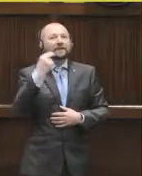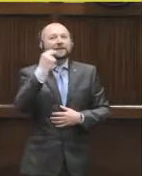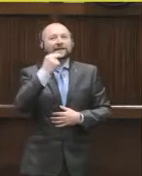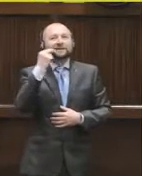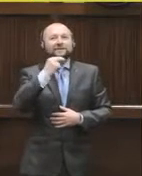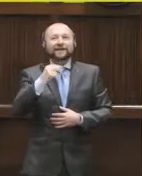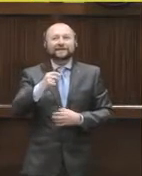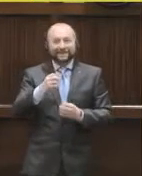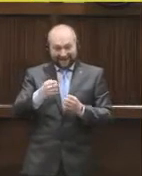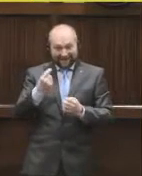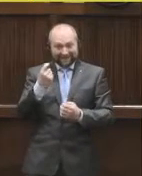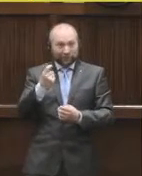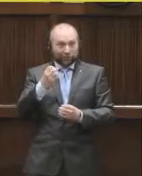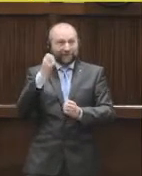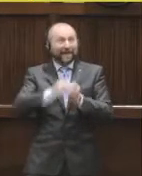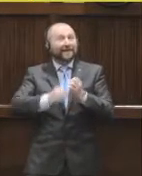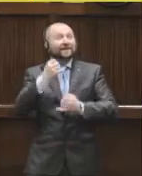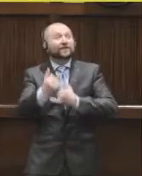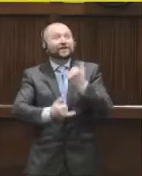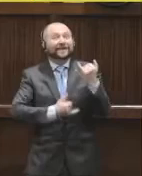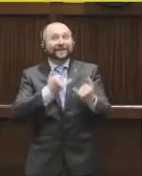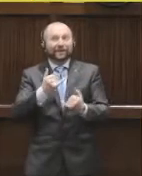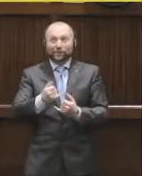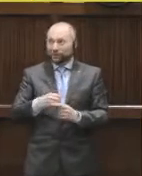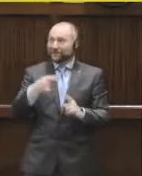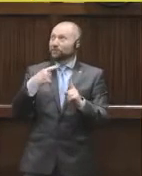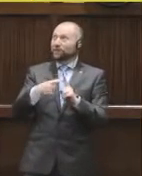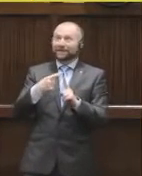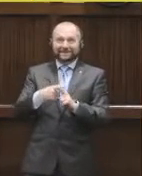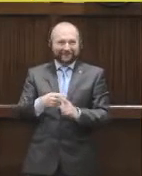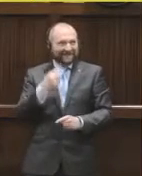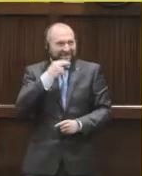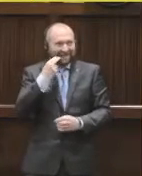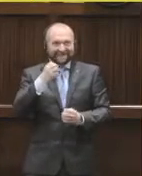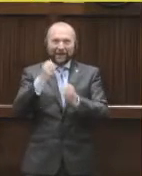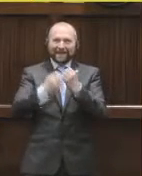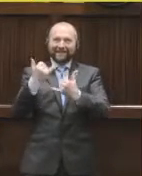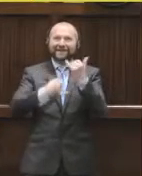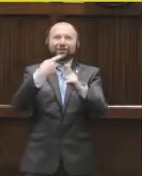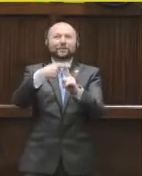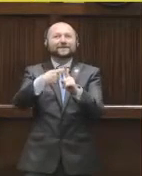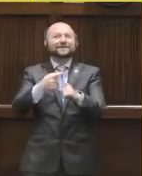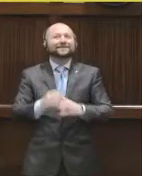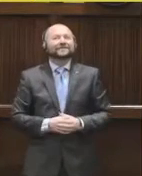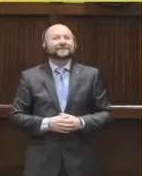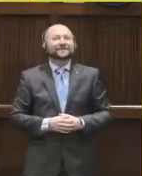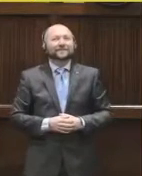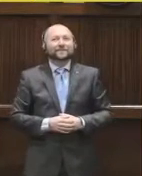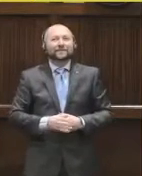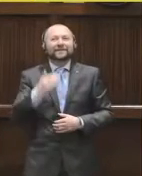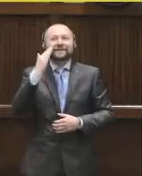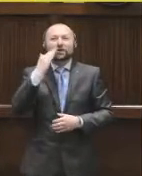year almost on a positive note, and I think, like everybody else, I'm absolutely delighted to see